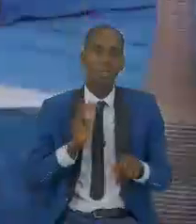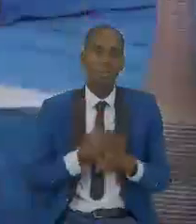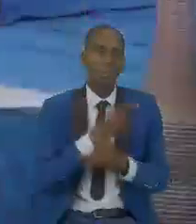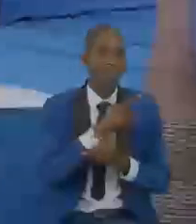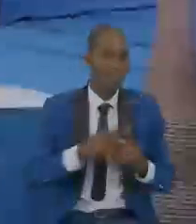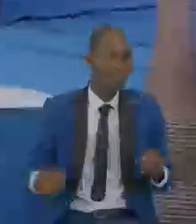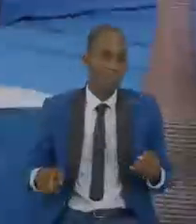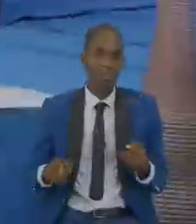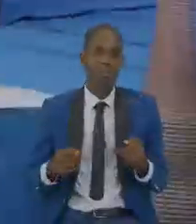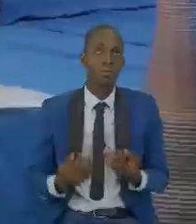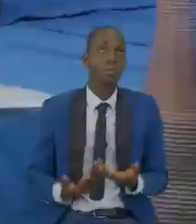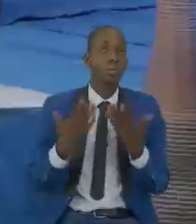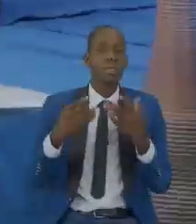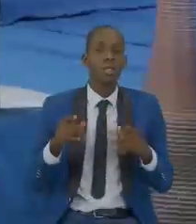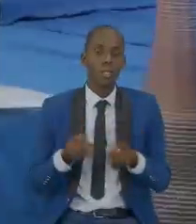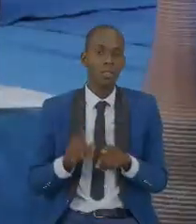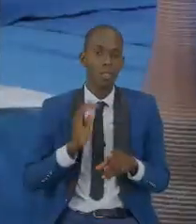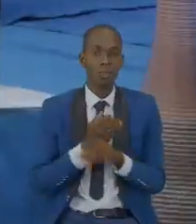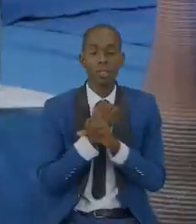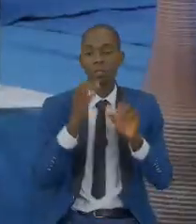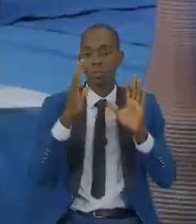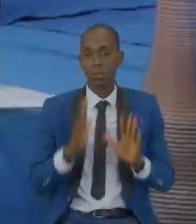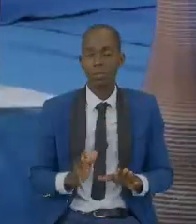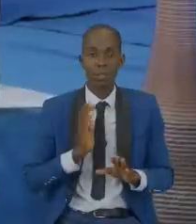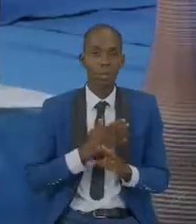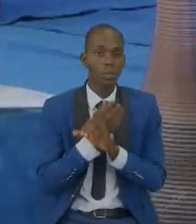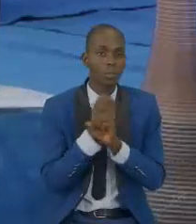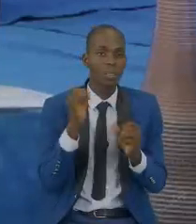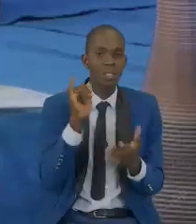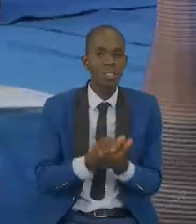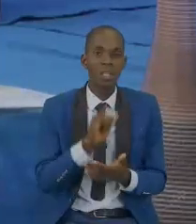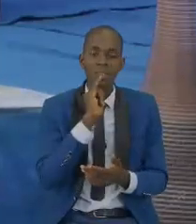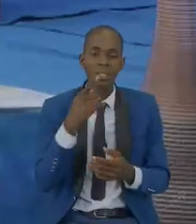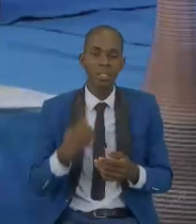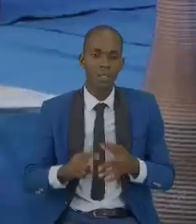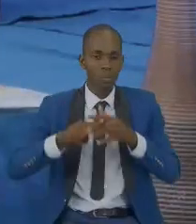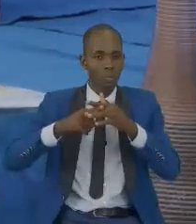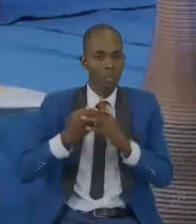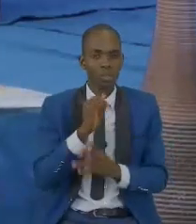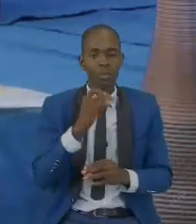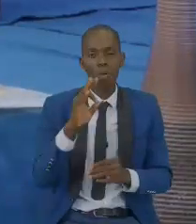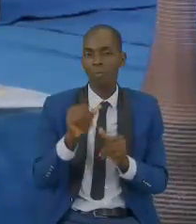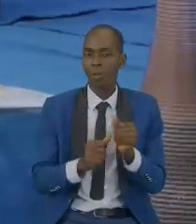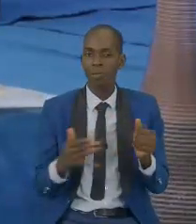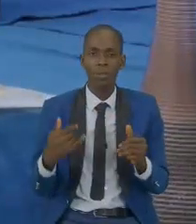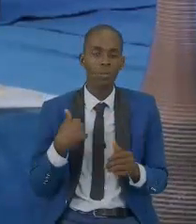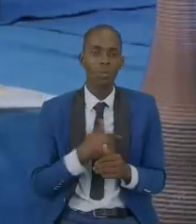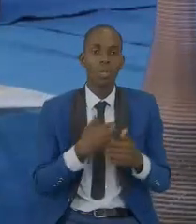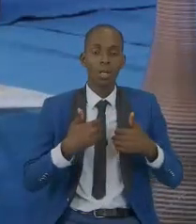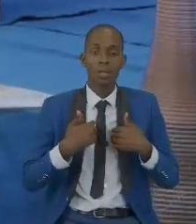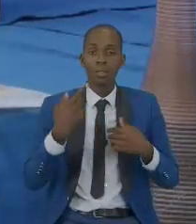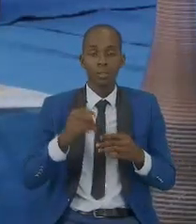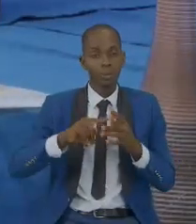our salvation, our Savior, that is the foundation of everything we have, the